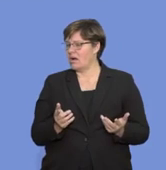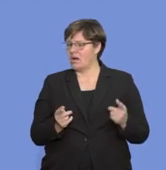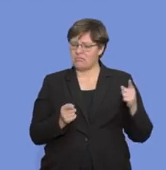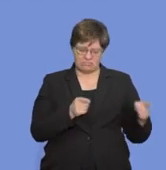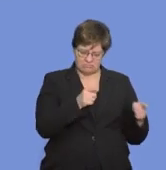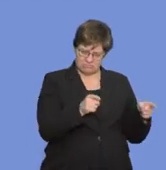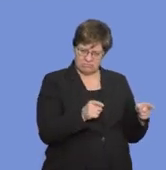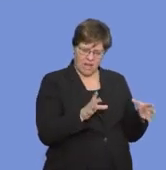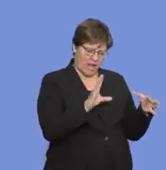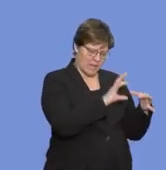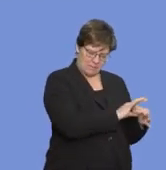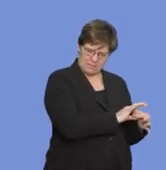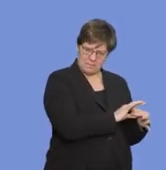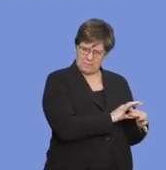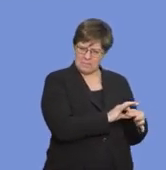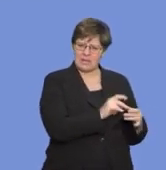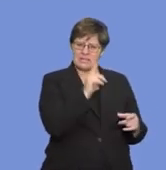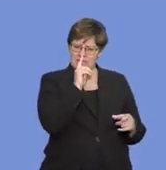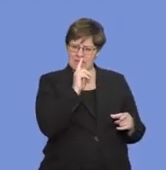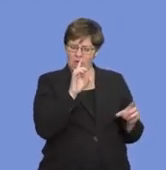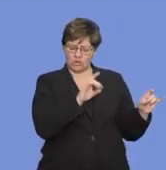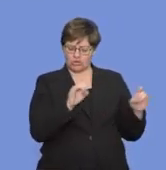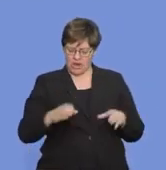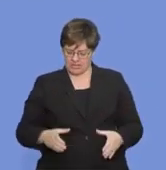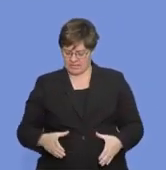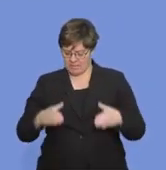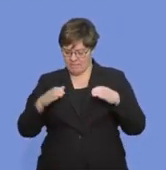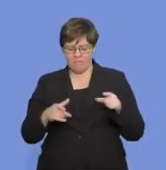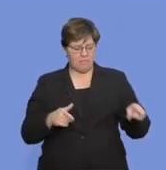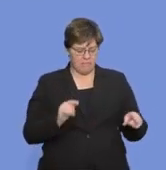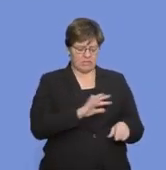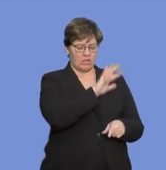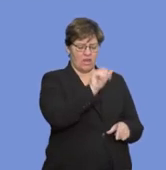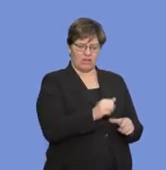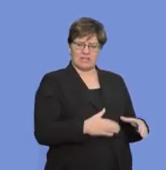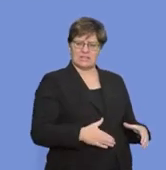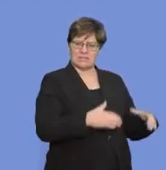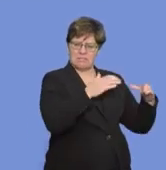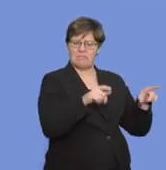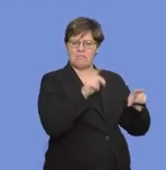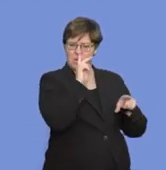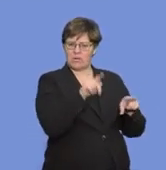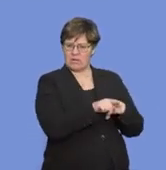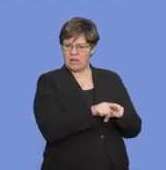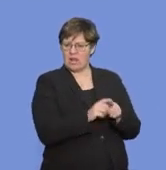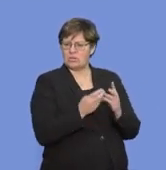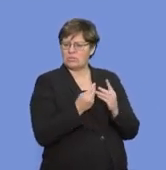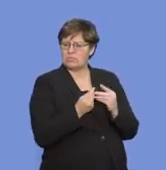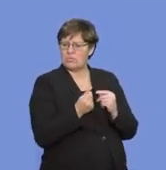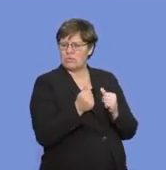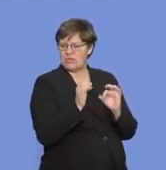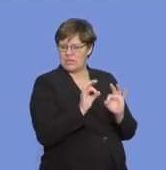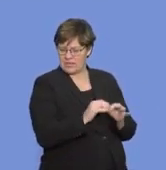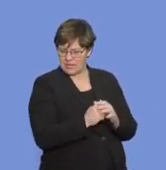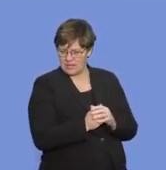characteristics that kind of tie the two together. So if we look at the stem of the Australian one, it looks similar to the stem, you know, that